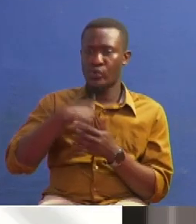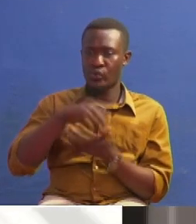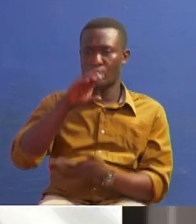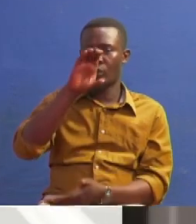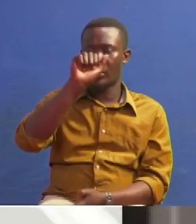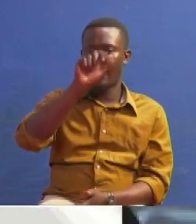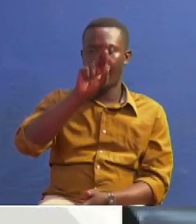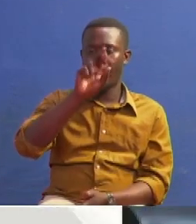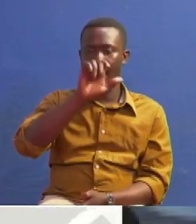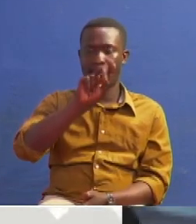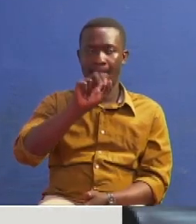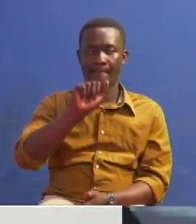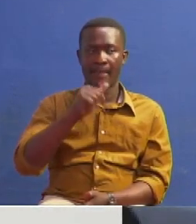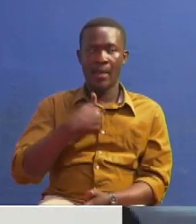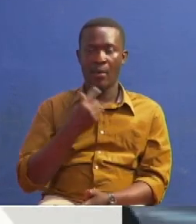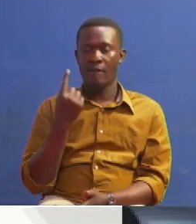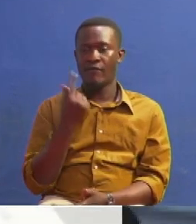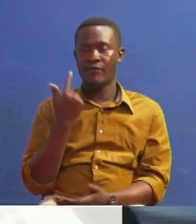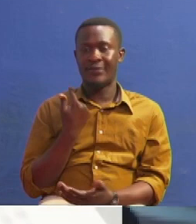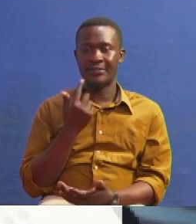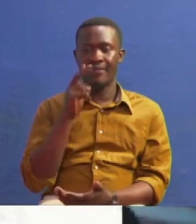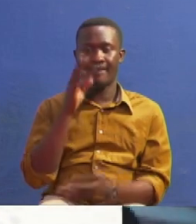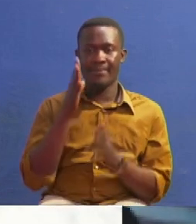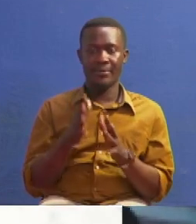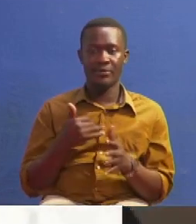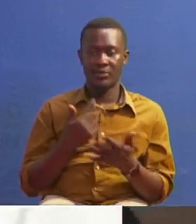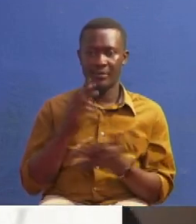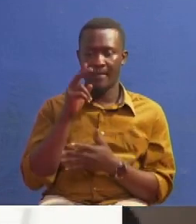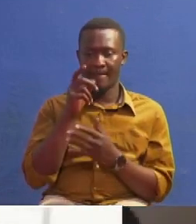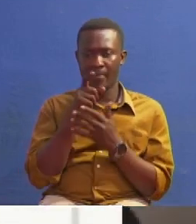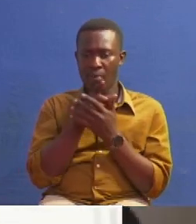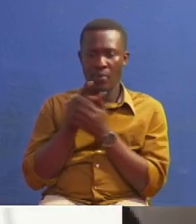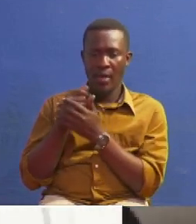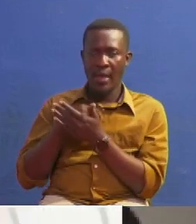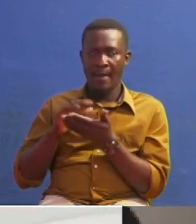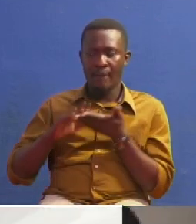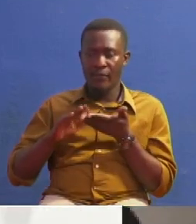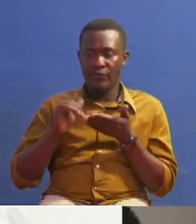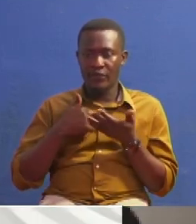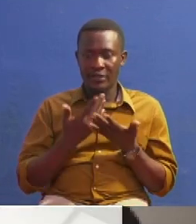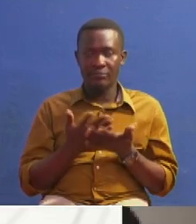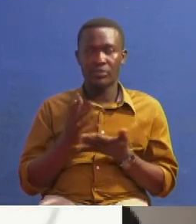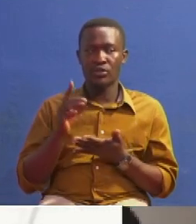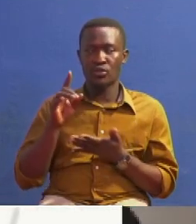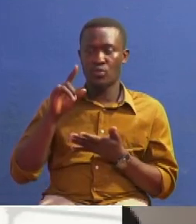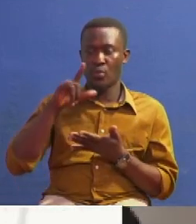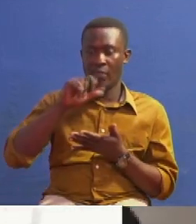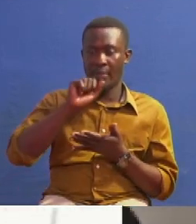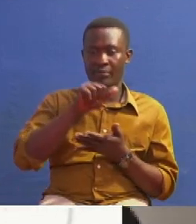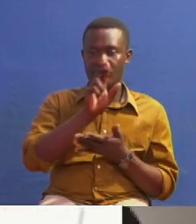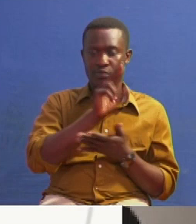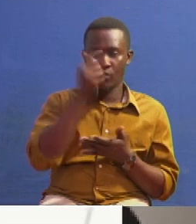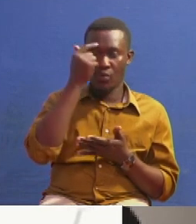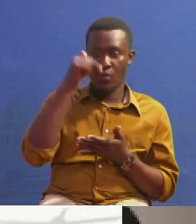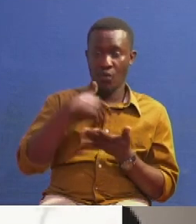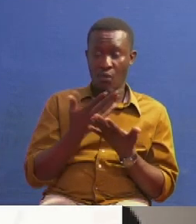fpv or first person view cameras he developed a faster and robust drone that could be useful